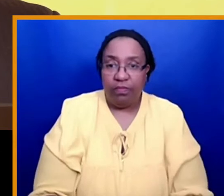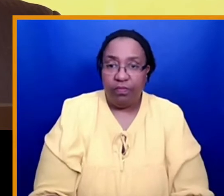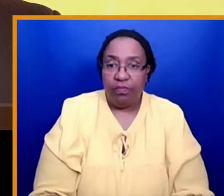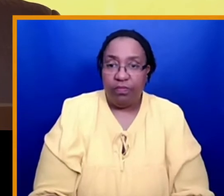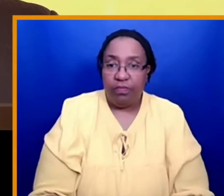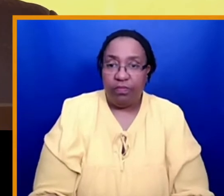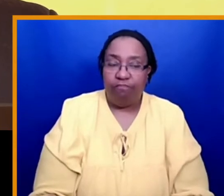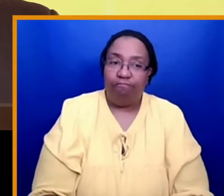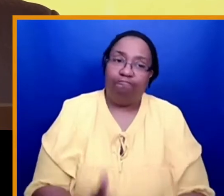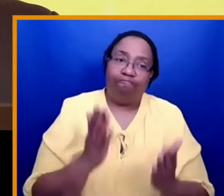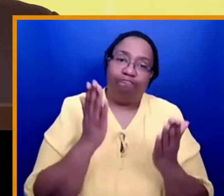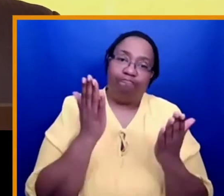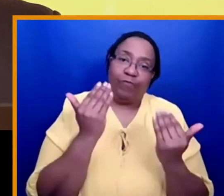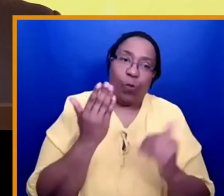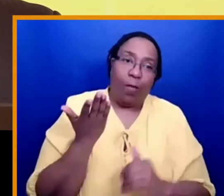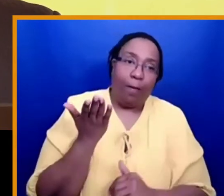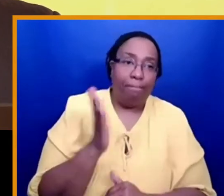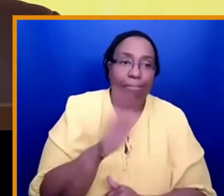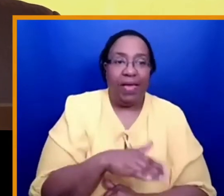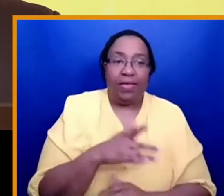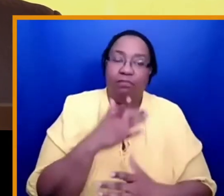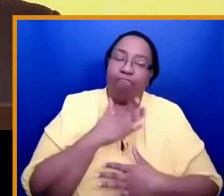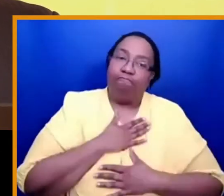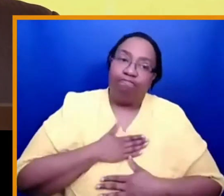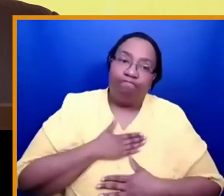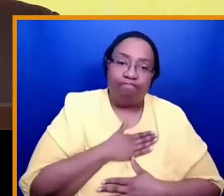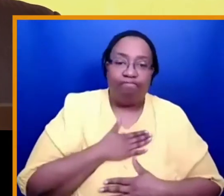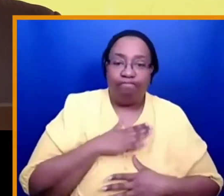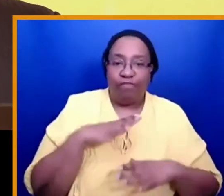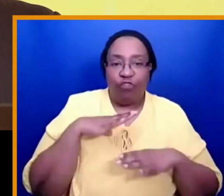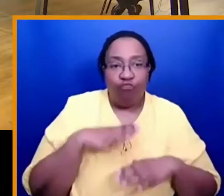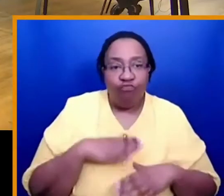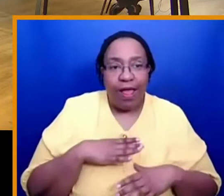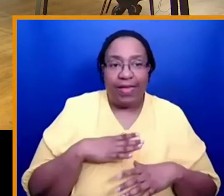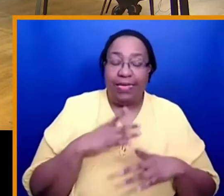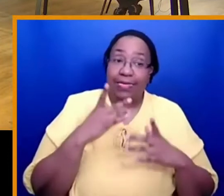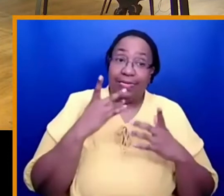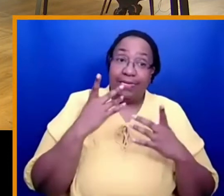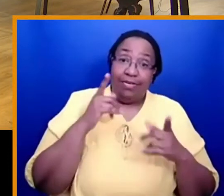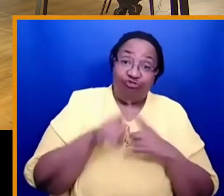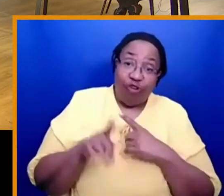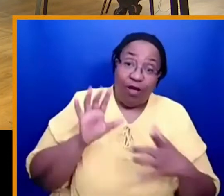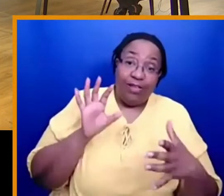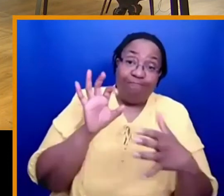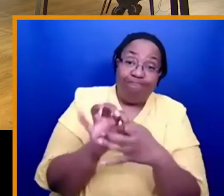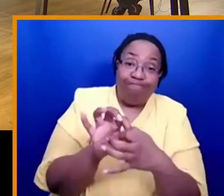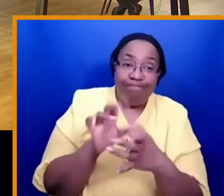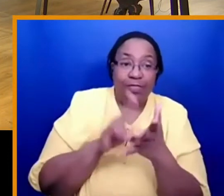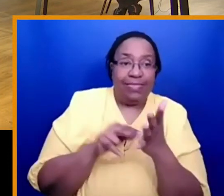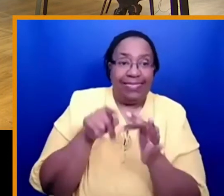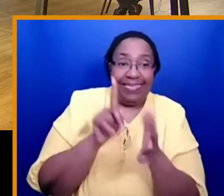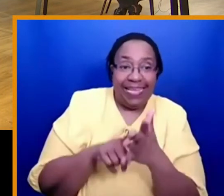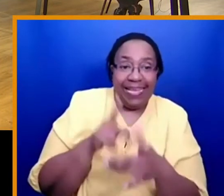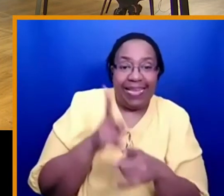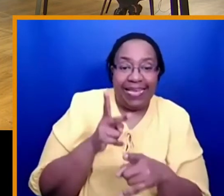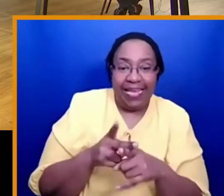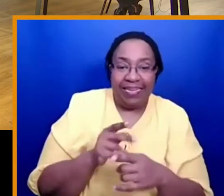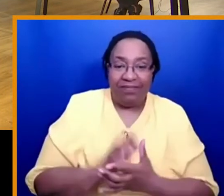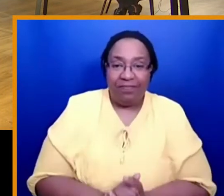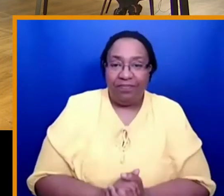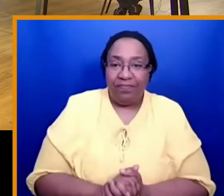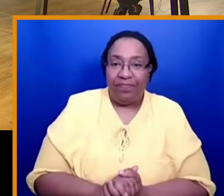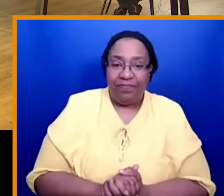Welcome back. I do apologise for that break. And we're now going to try and connect back to Neil. So, Neil,